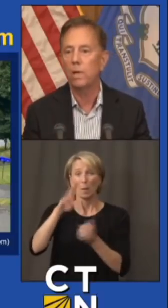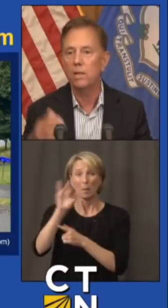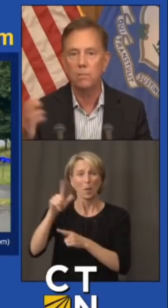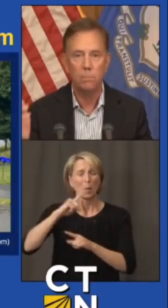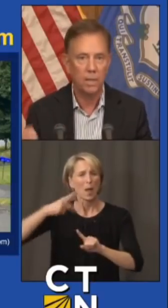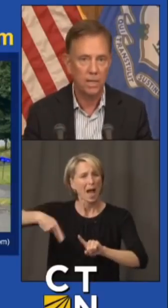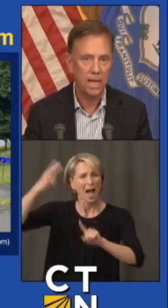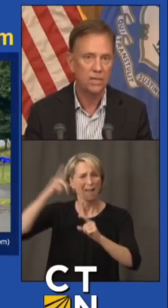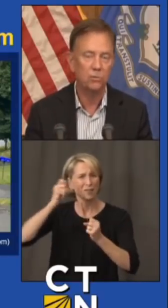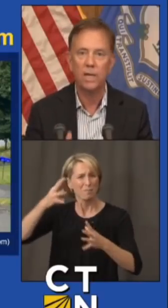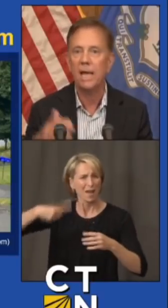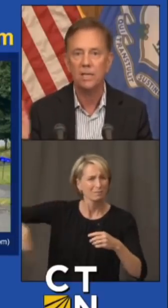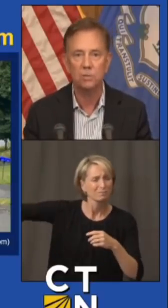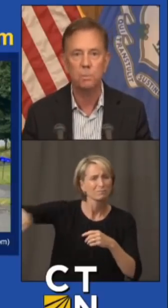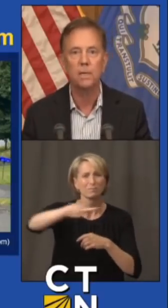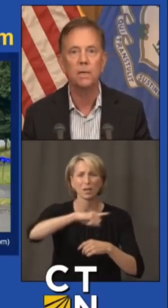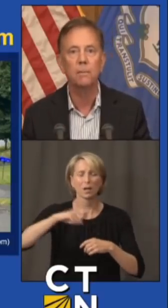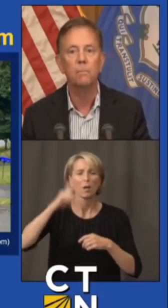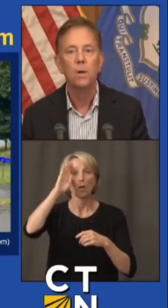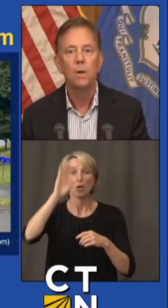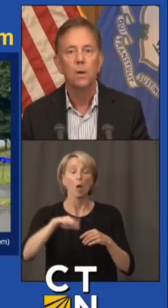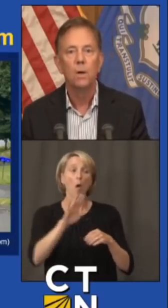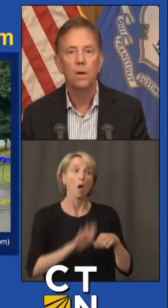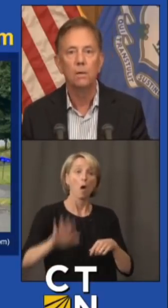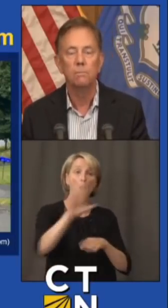they wind, be they natural gas, be it